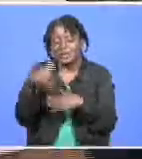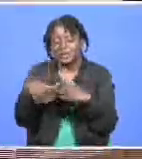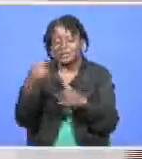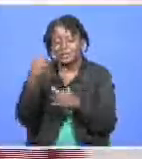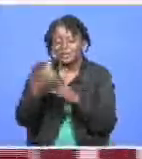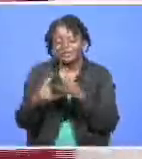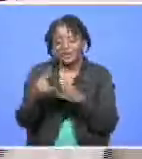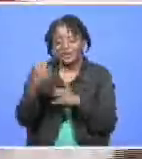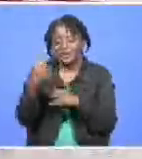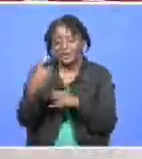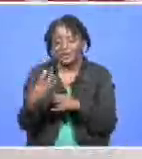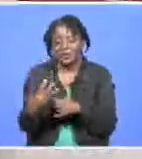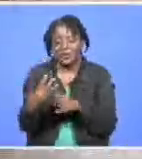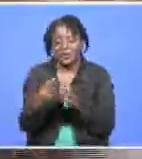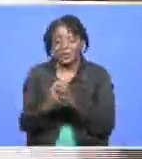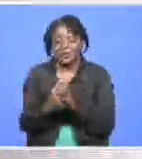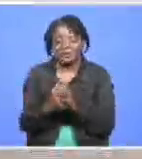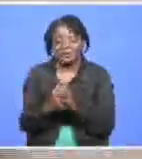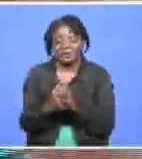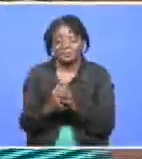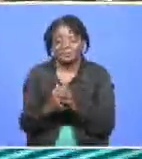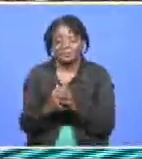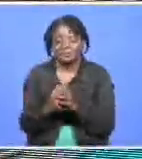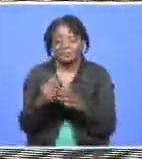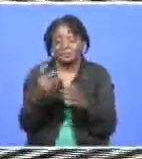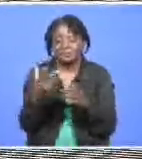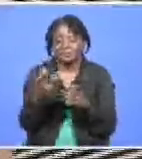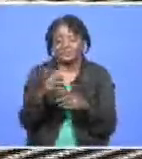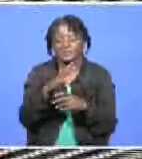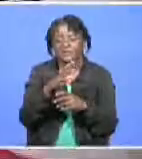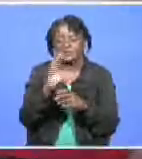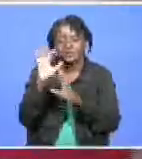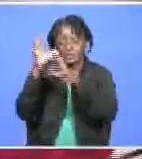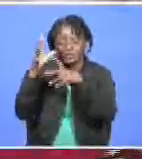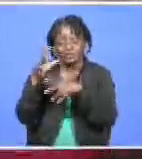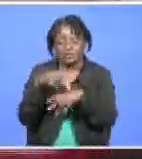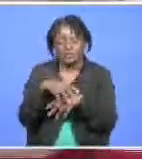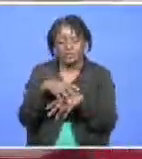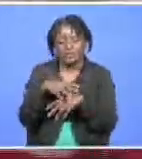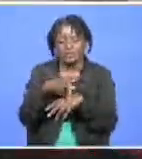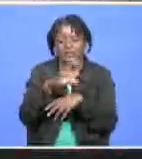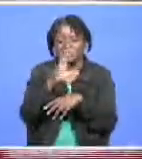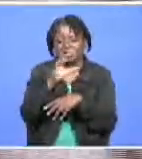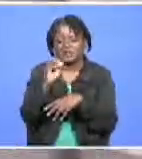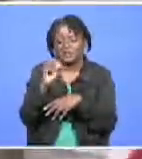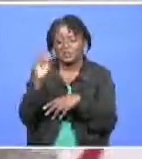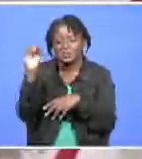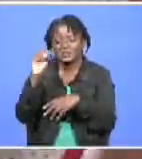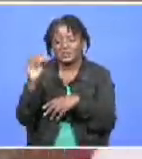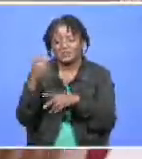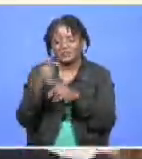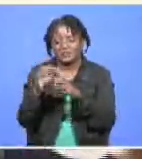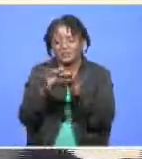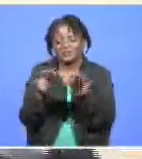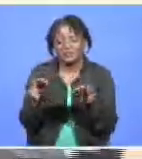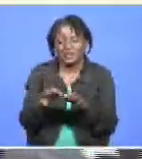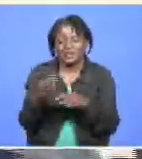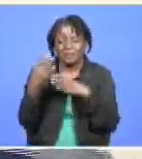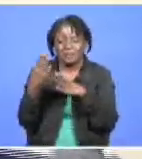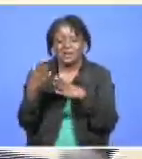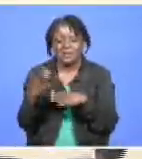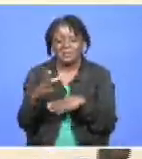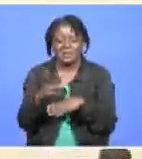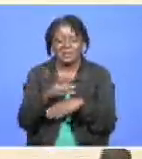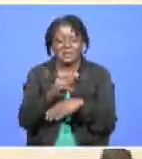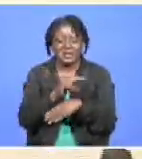would put together a splendid fourth quarter, shooting 57% from the field. But Bahamian guard Valerie Nesbitt, who came into Tuesday night on the